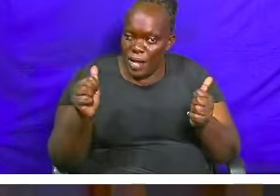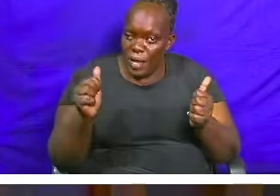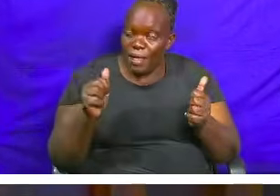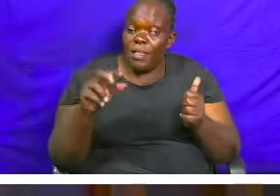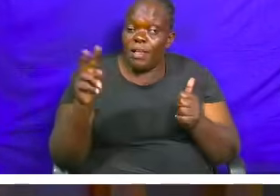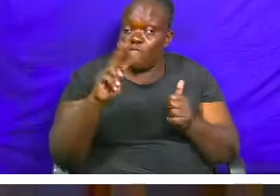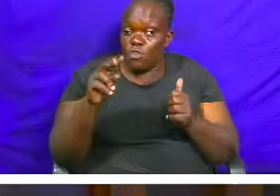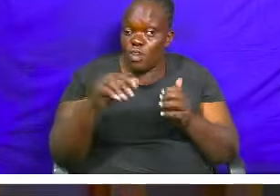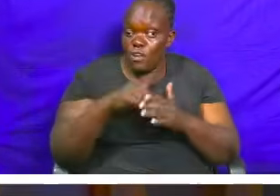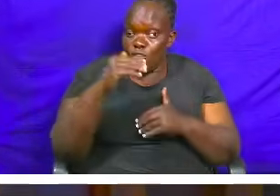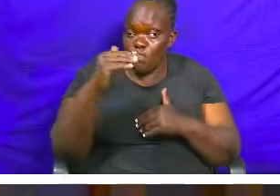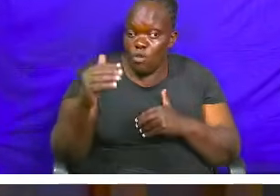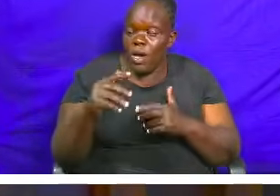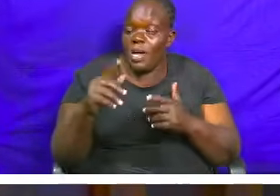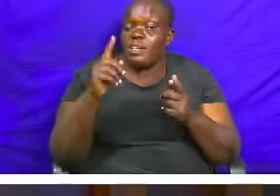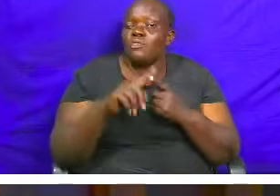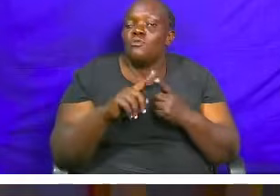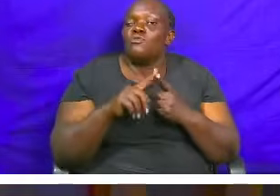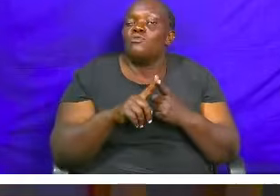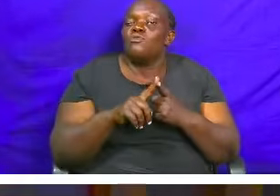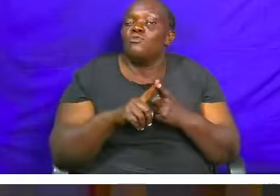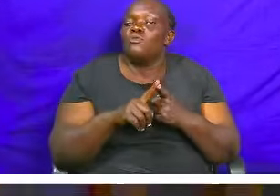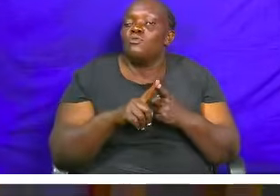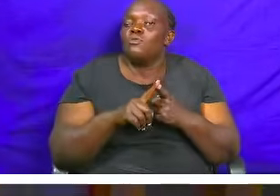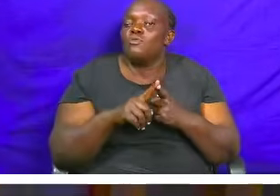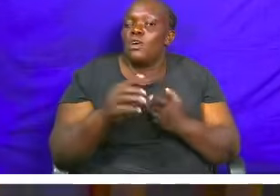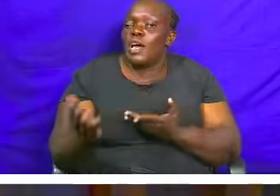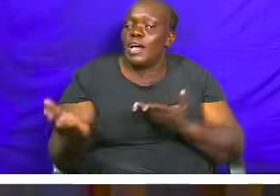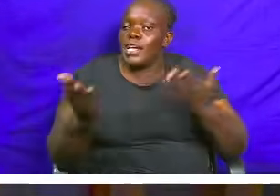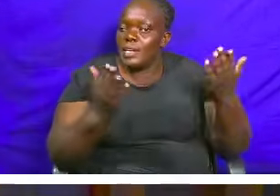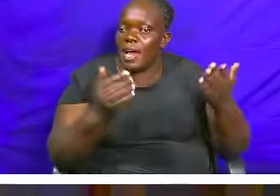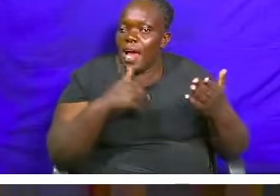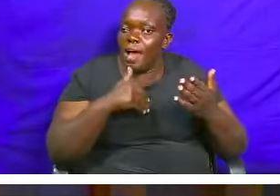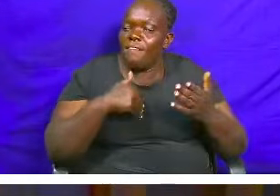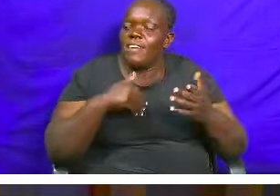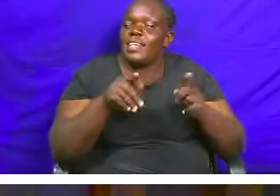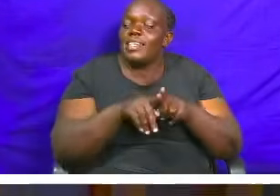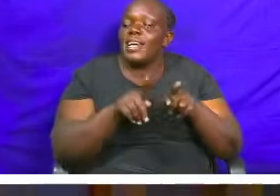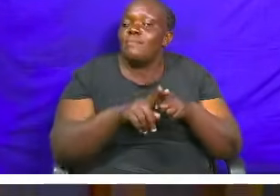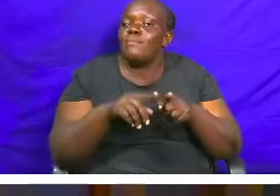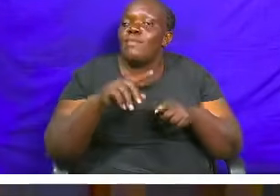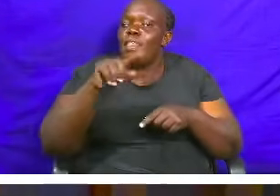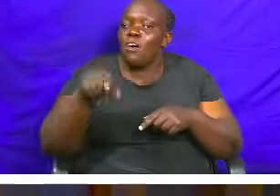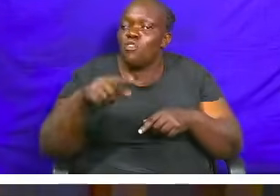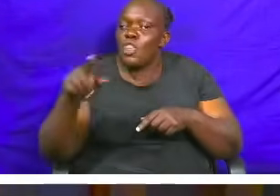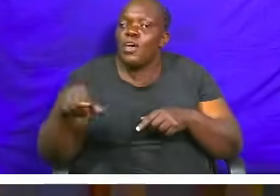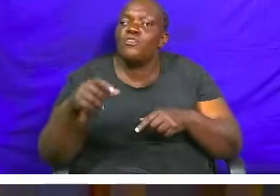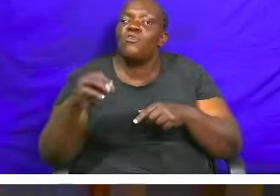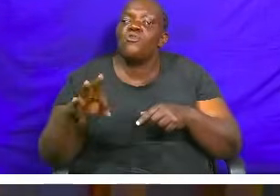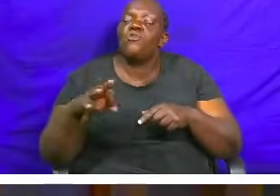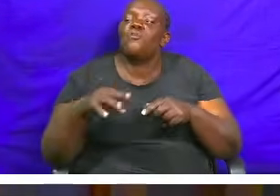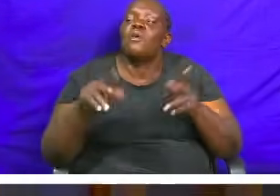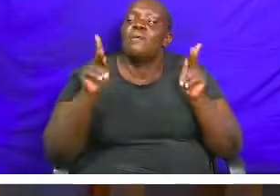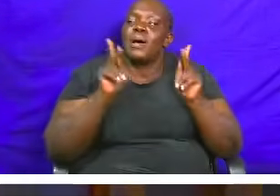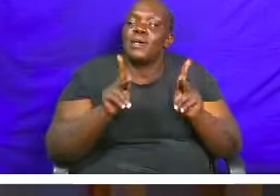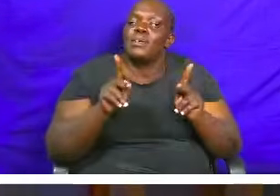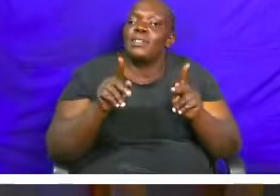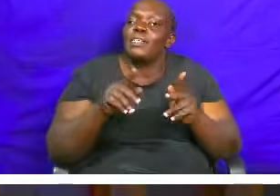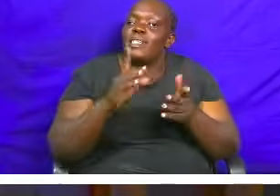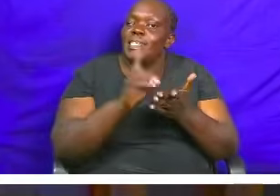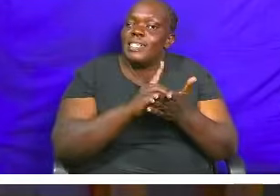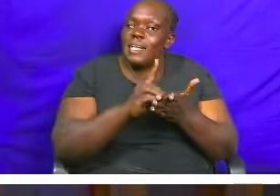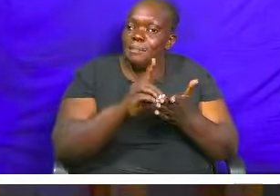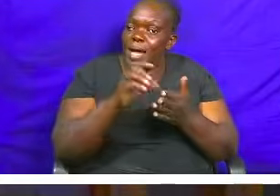looking forward to exporting or having barrels coming out of the South Lokichal by 1st of December